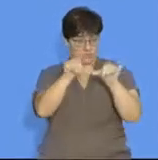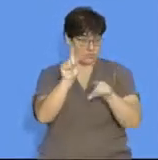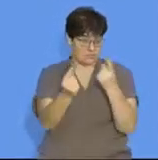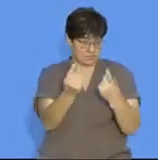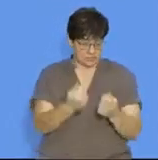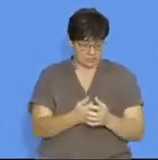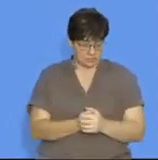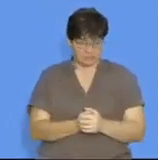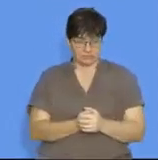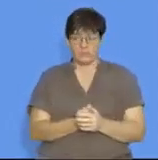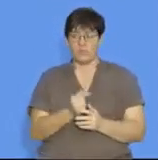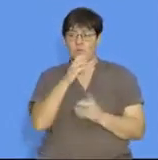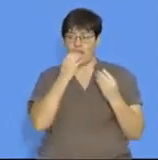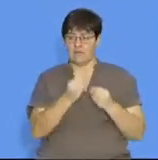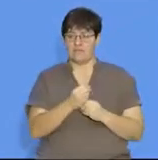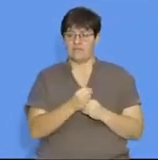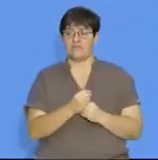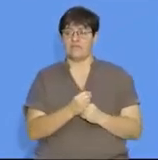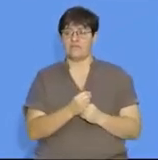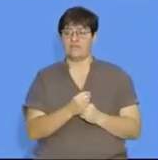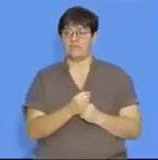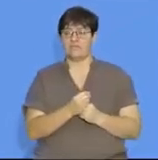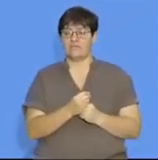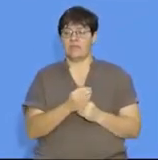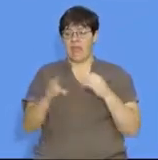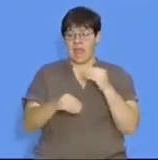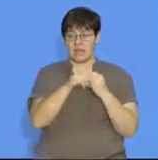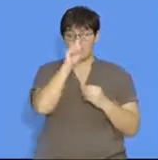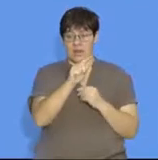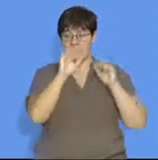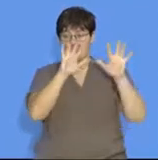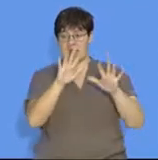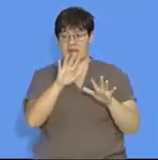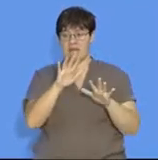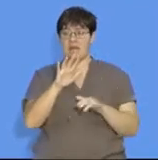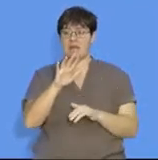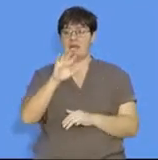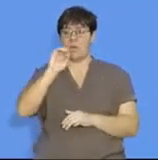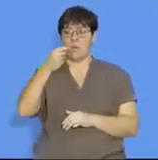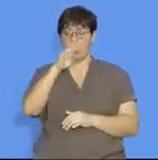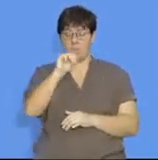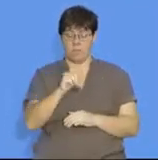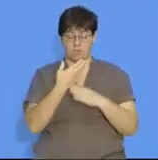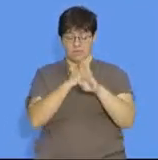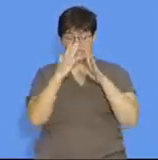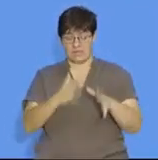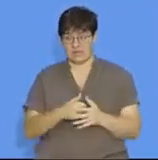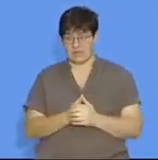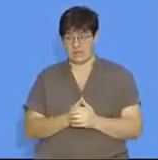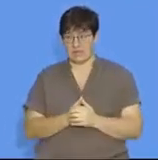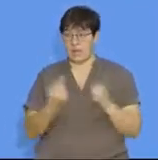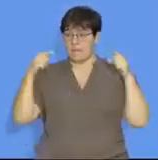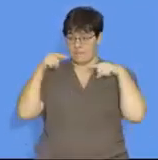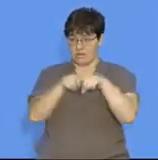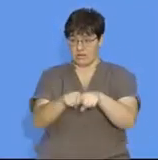10 ohm resistor in parallel to them, and then take the voltmeter and ammeter reading. So we're still measuring